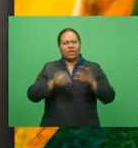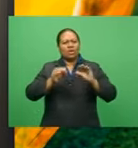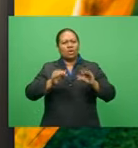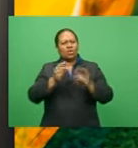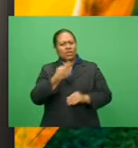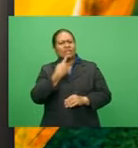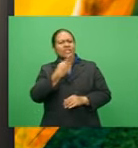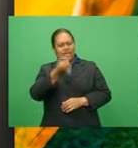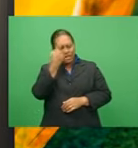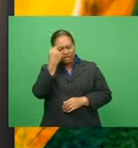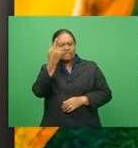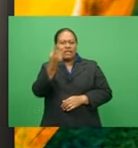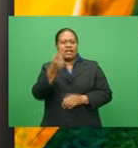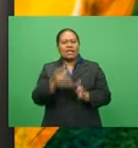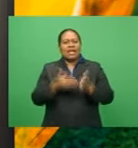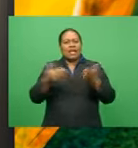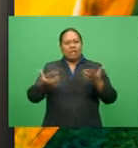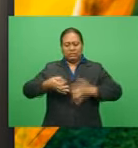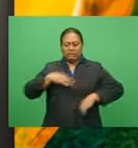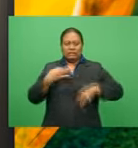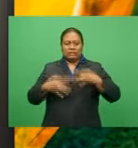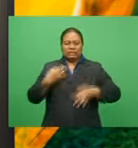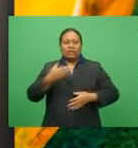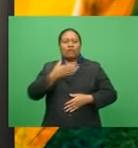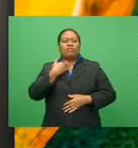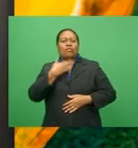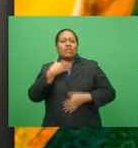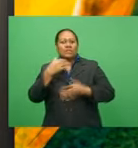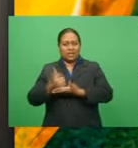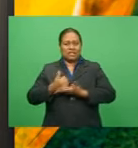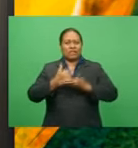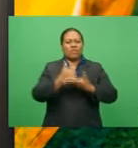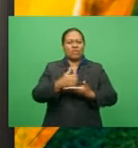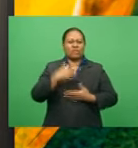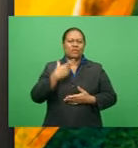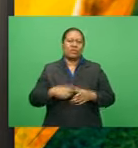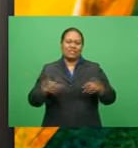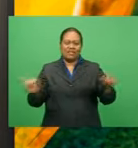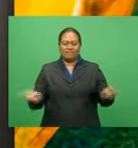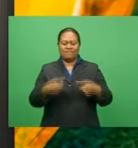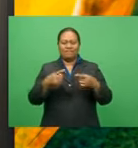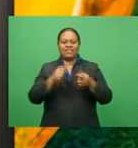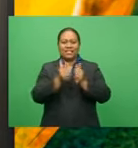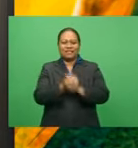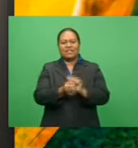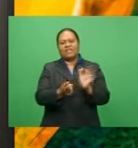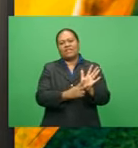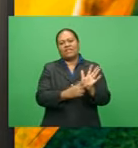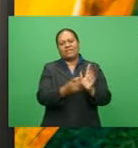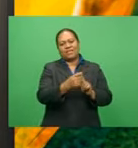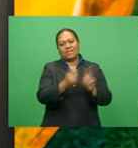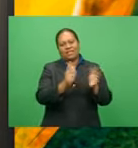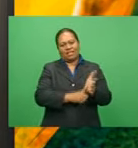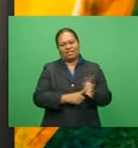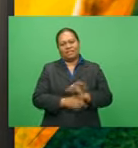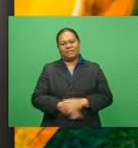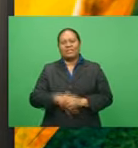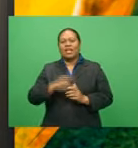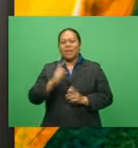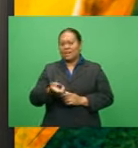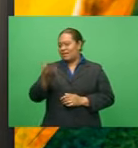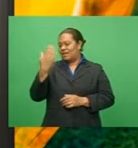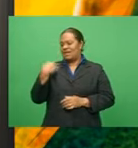he understands the recent frustrations voiced by fans following their final games of the VPL. However, with the last tournament